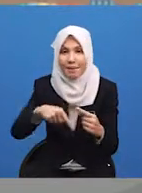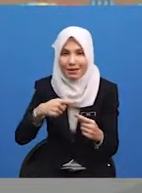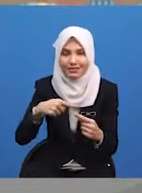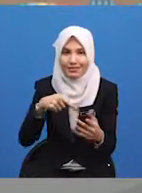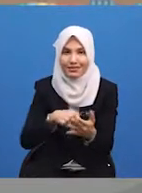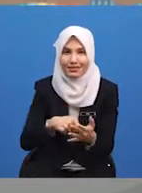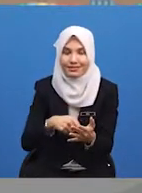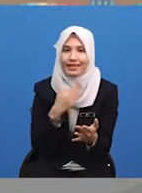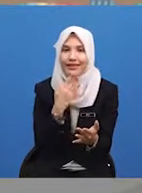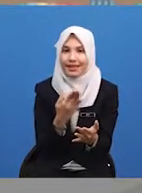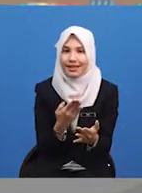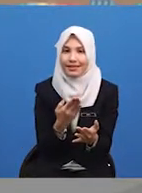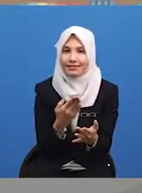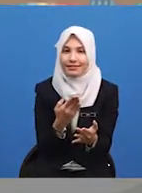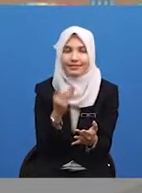Thanks, Diana.